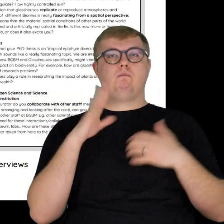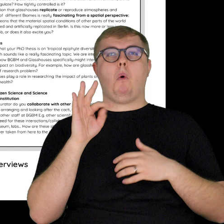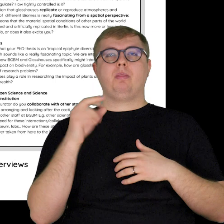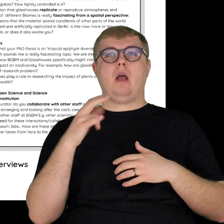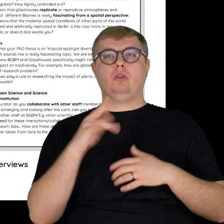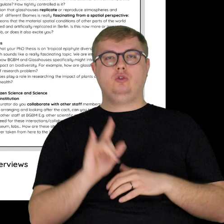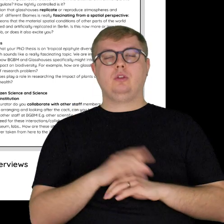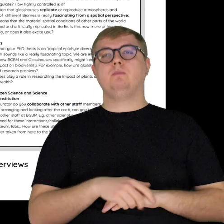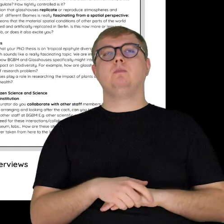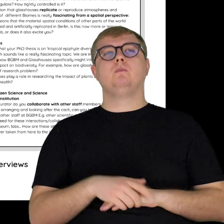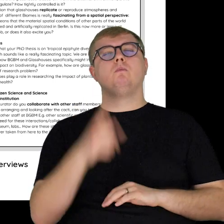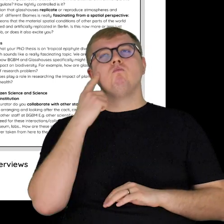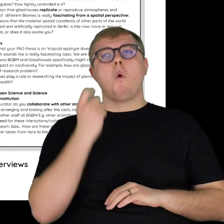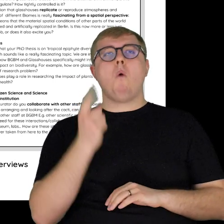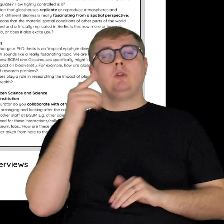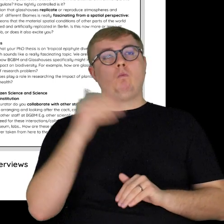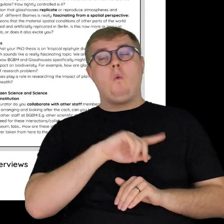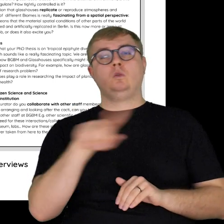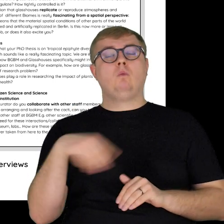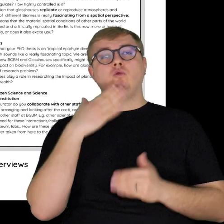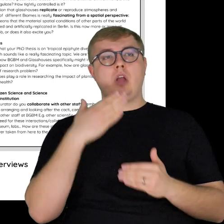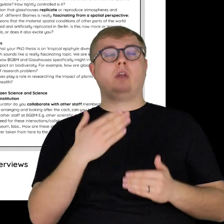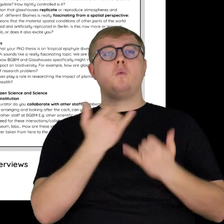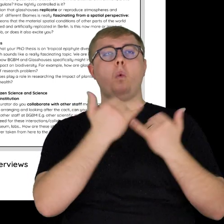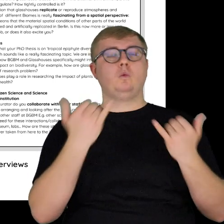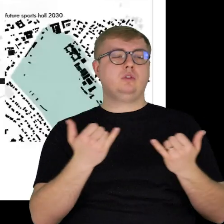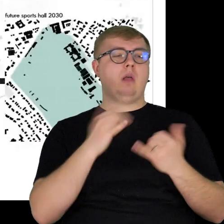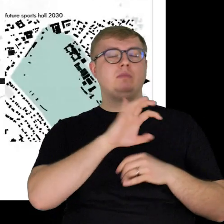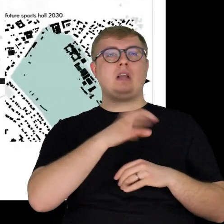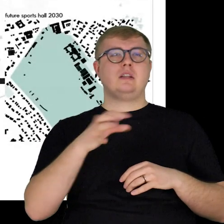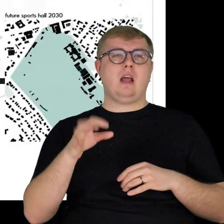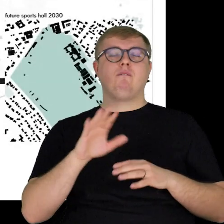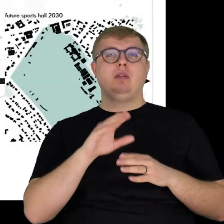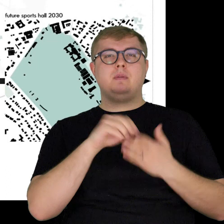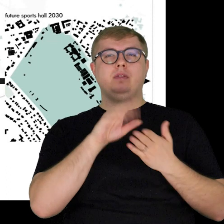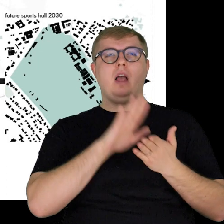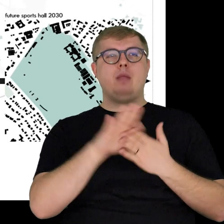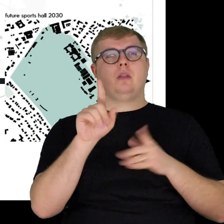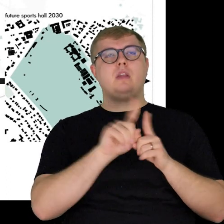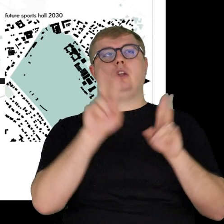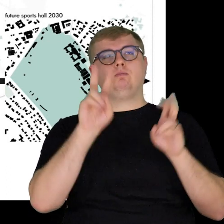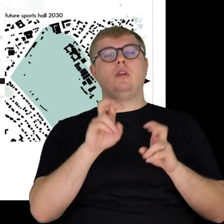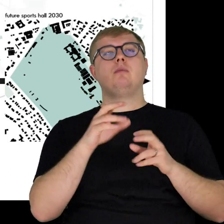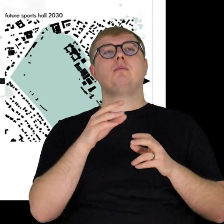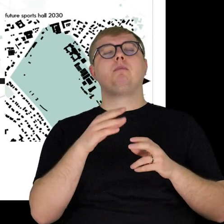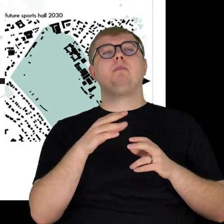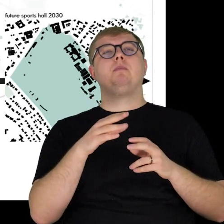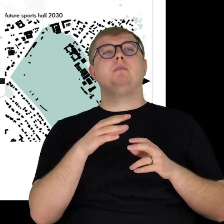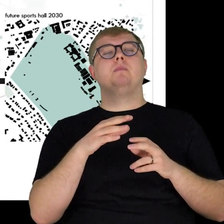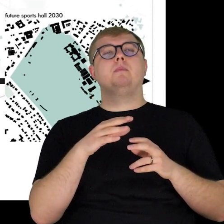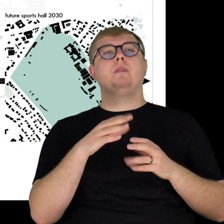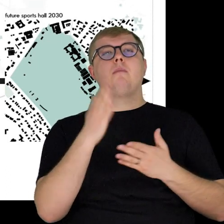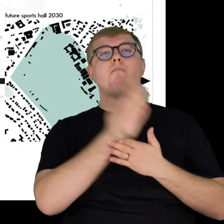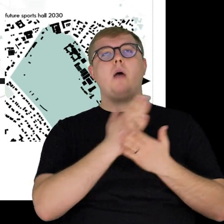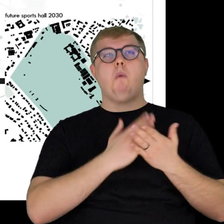try and combine these different data sets in what we call hybrid mapping. So perhaps like just maybe as a